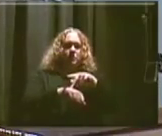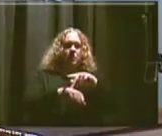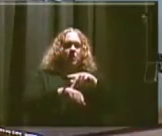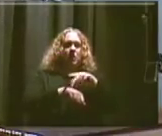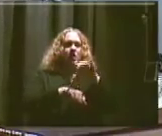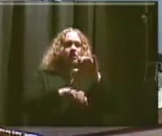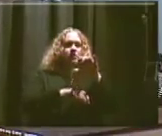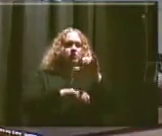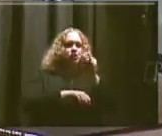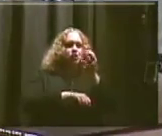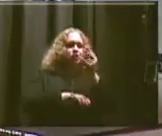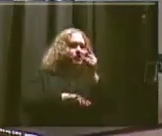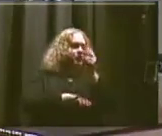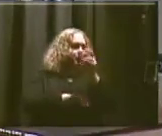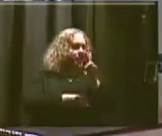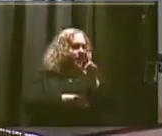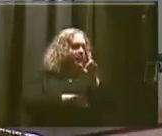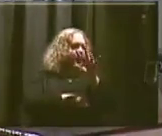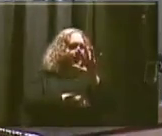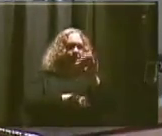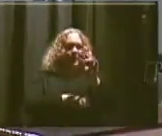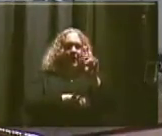student.